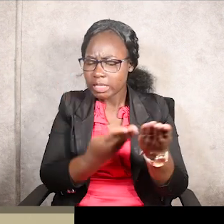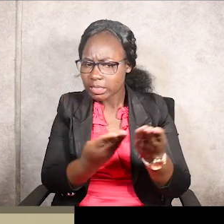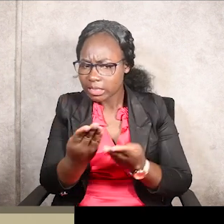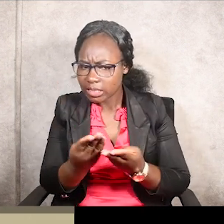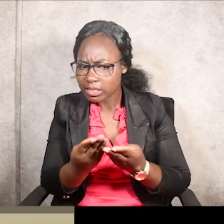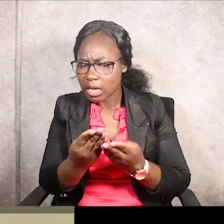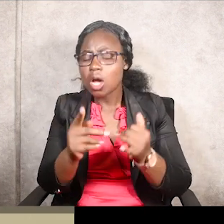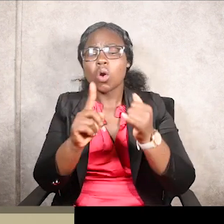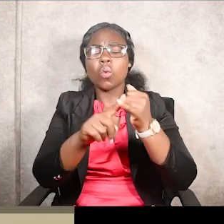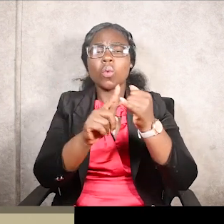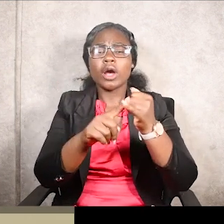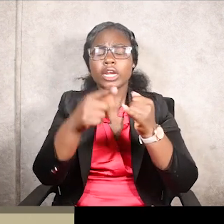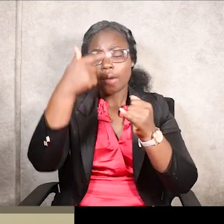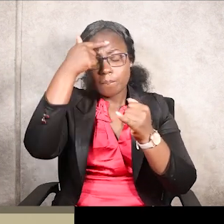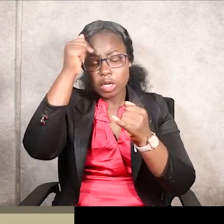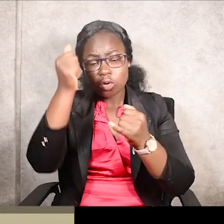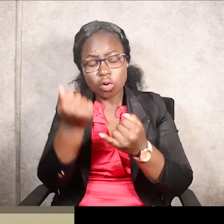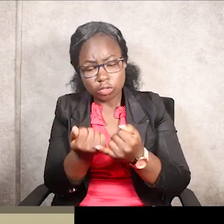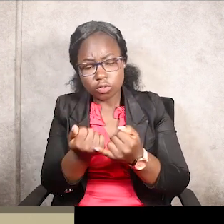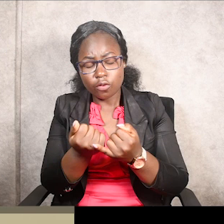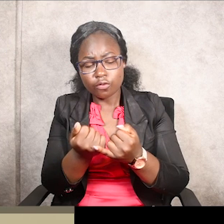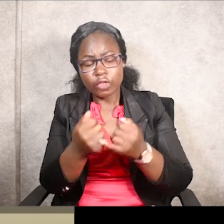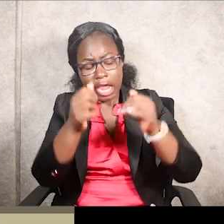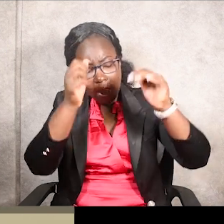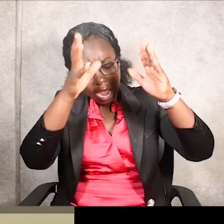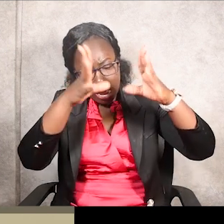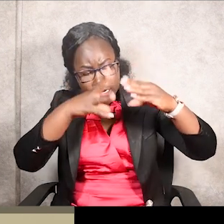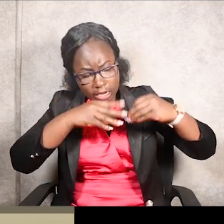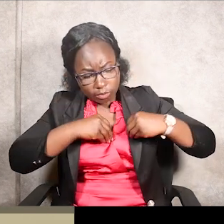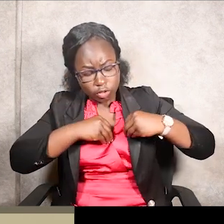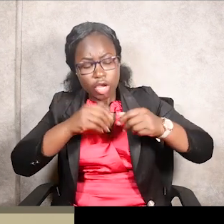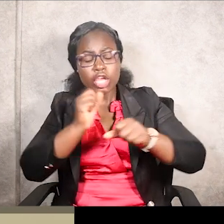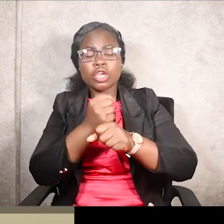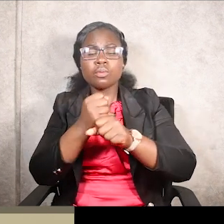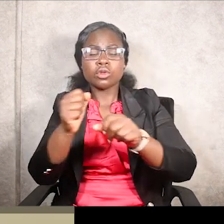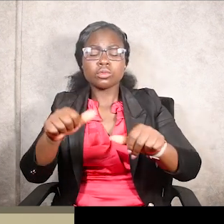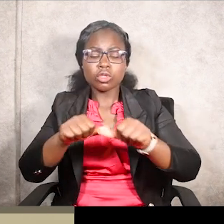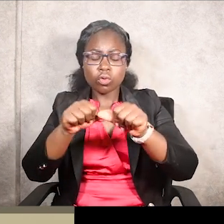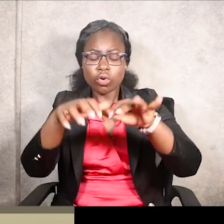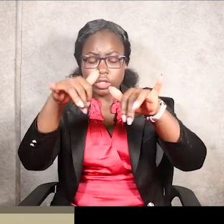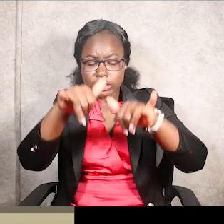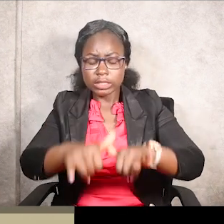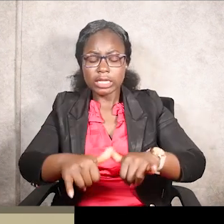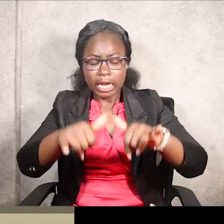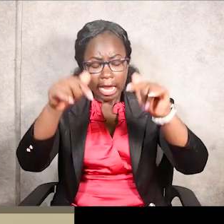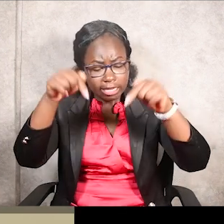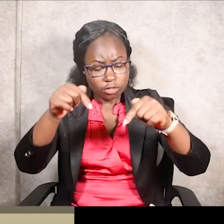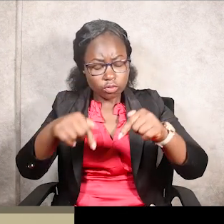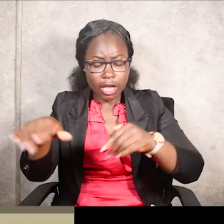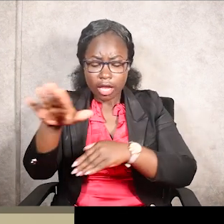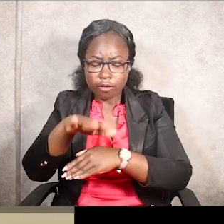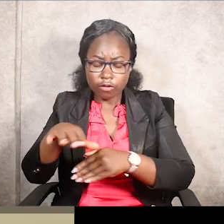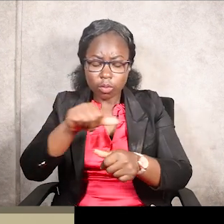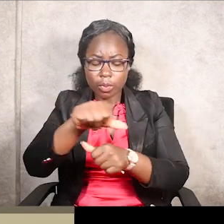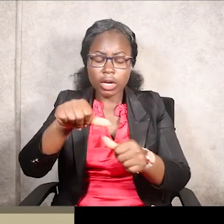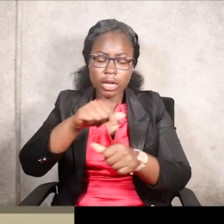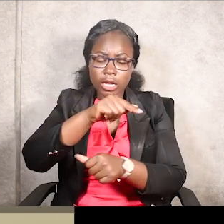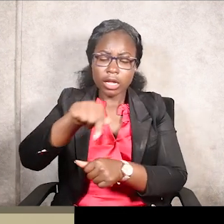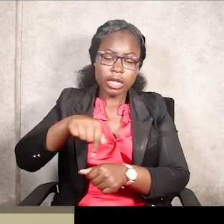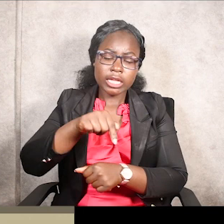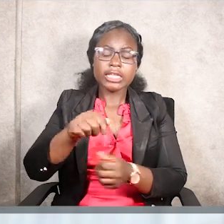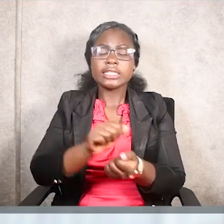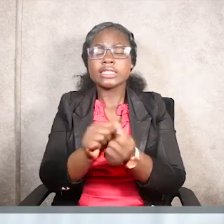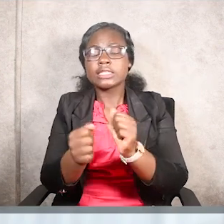businesses? One is because of adaptability. We cannot continue to stay in the current when the environment around us is